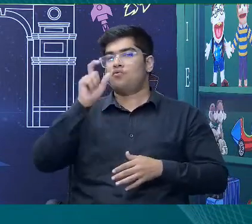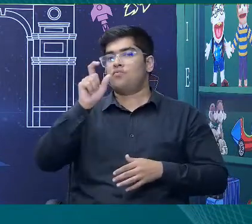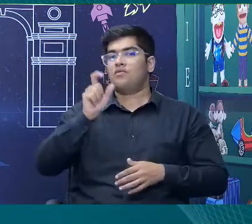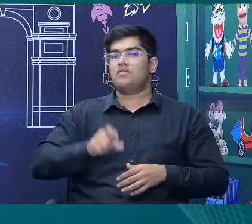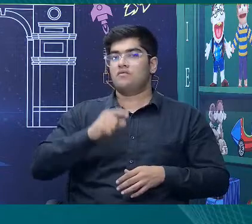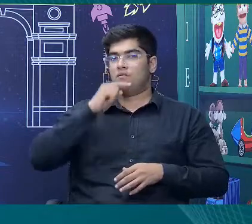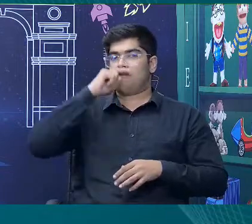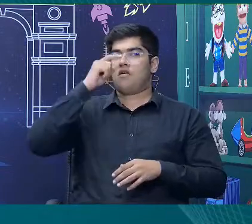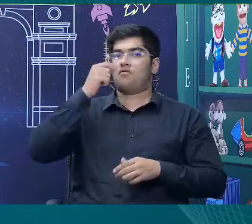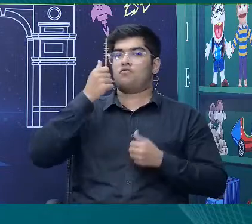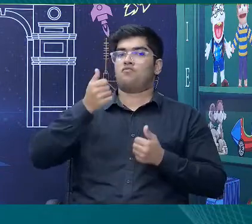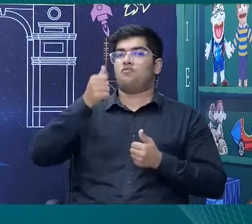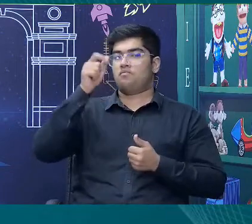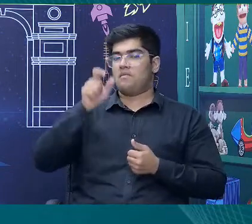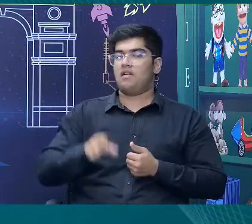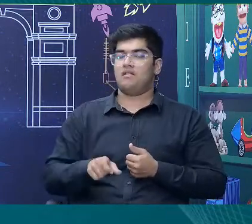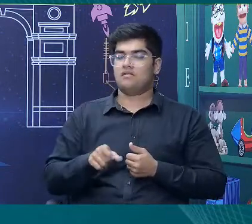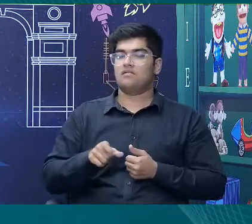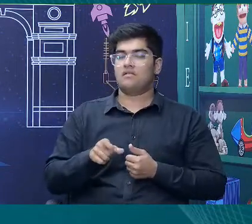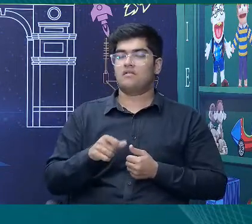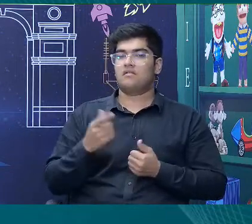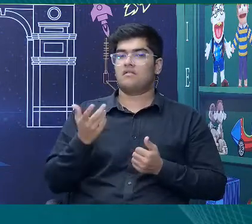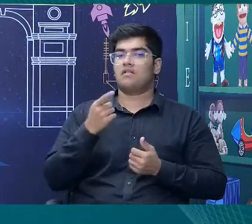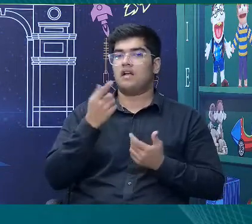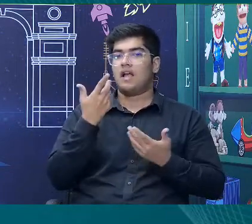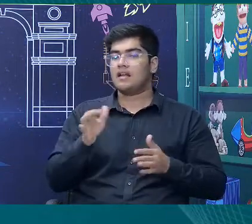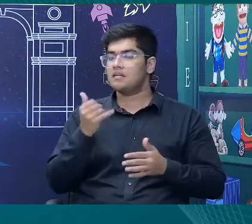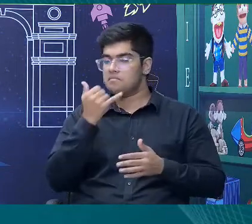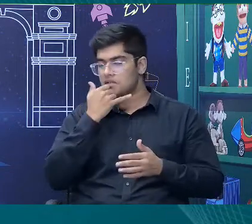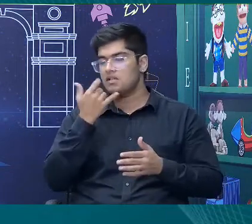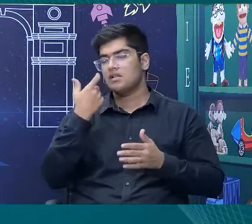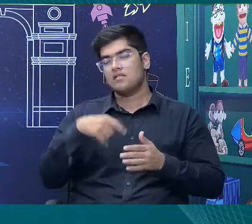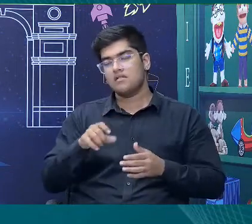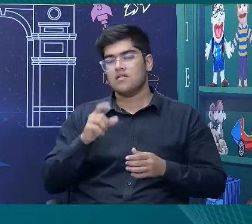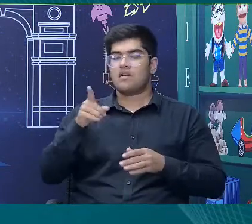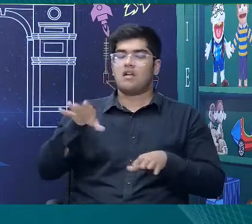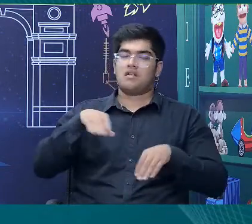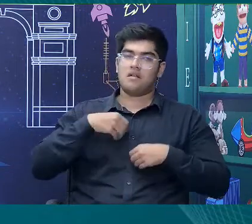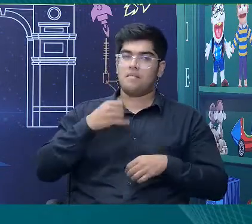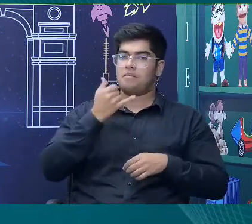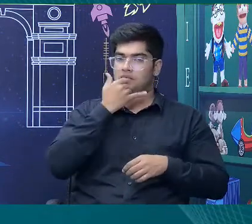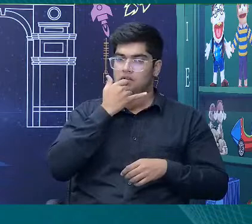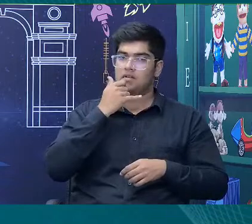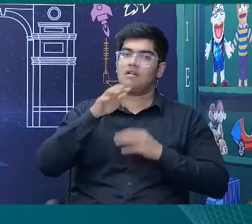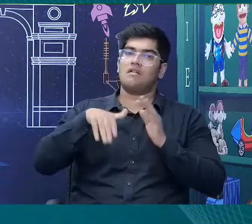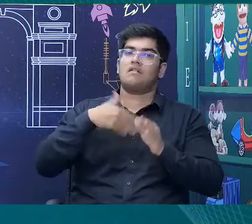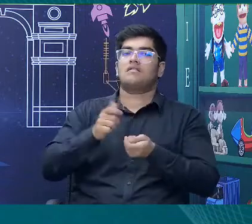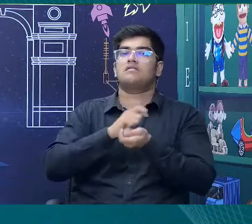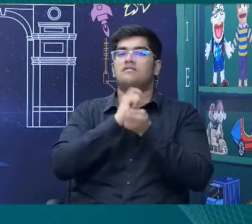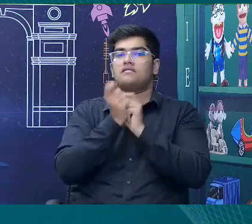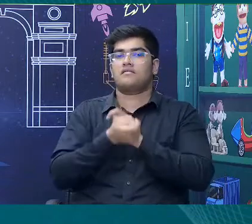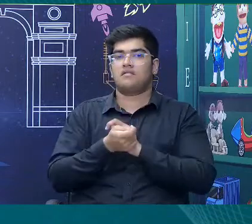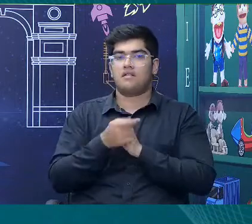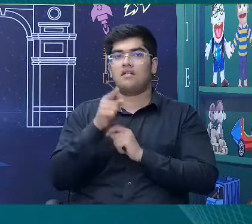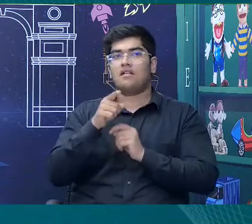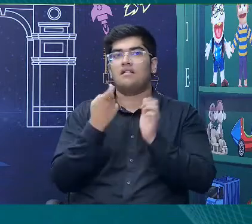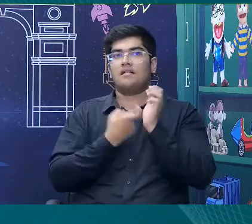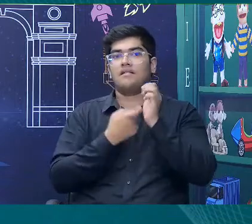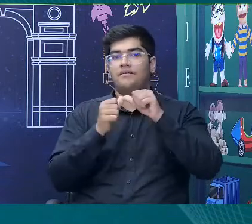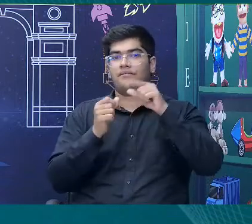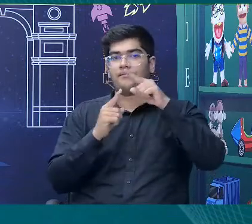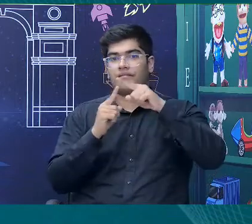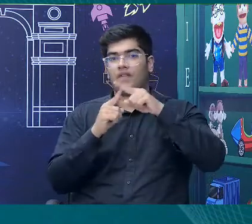was treated like a gentleman, even if by mistake. And he says the rat trap is a Christmas present